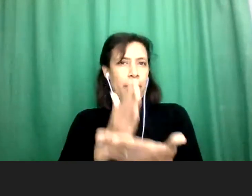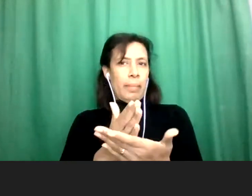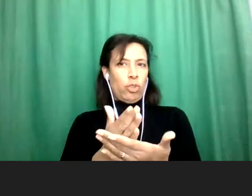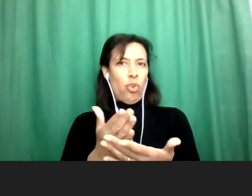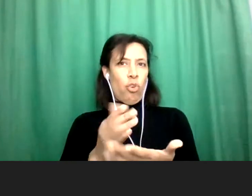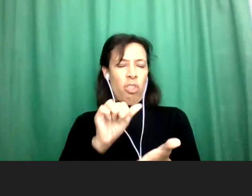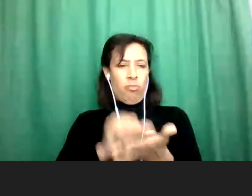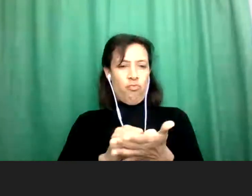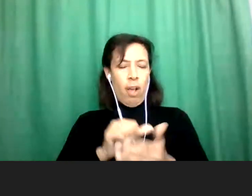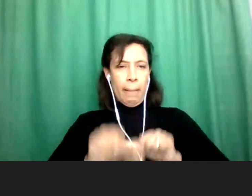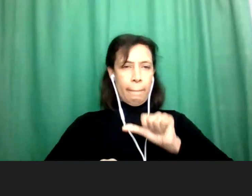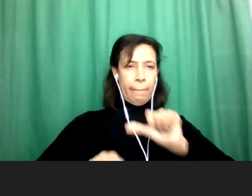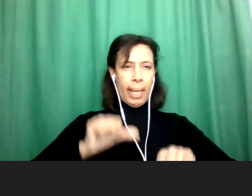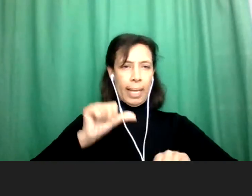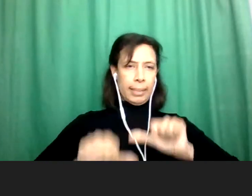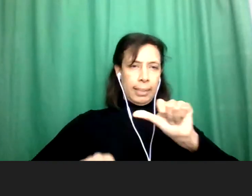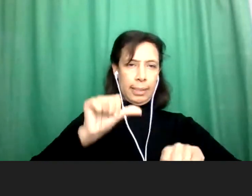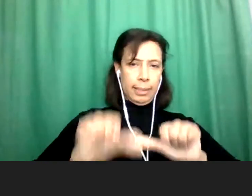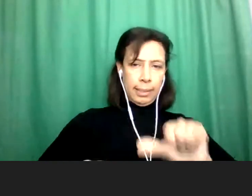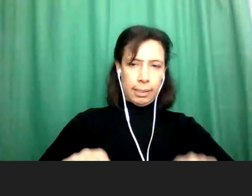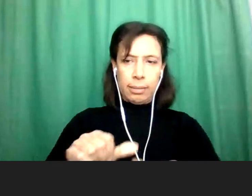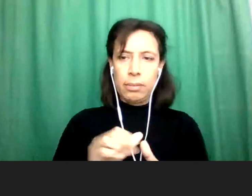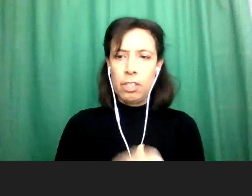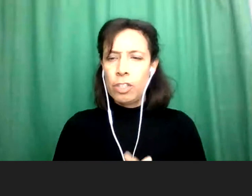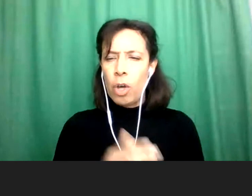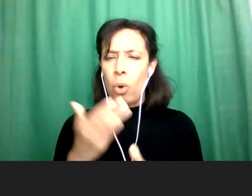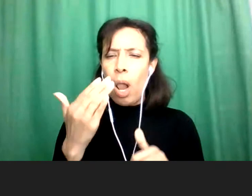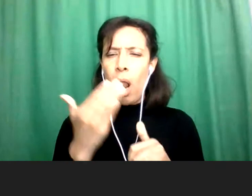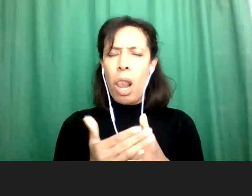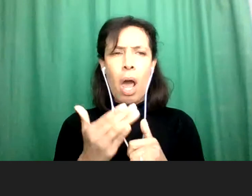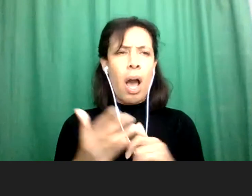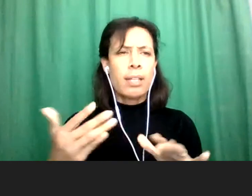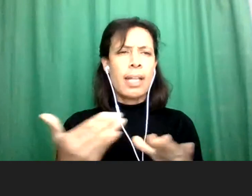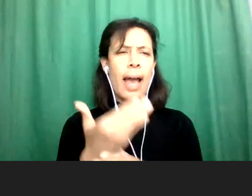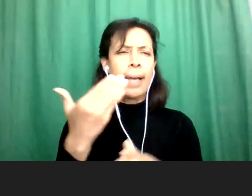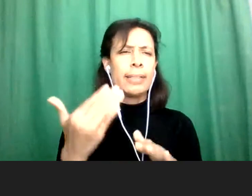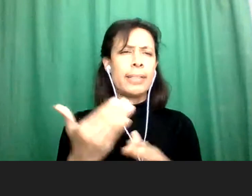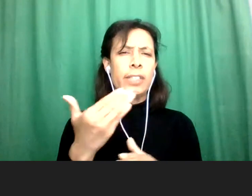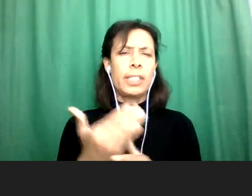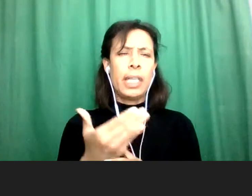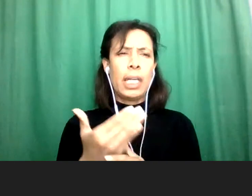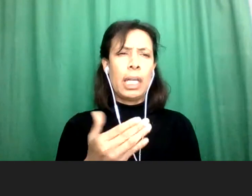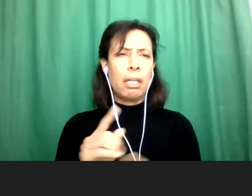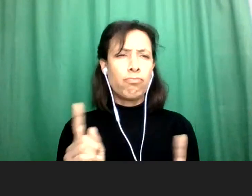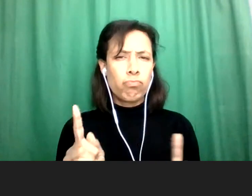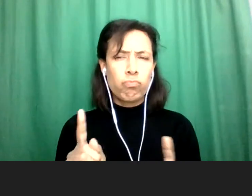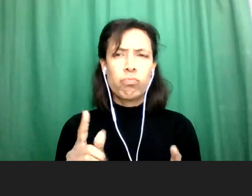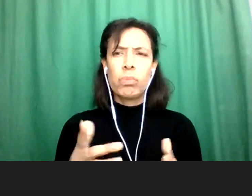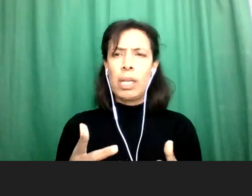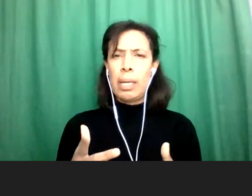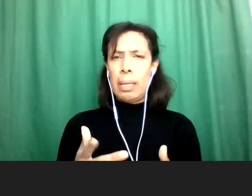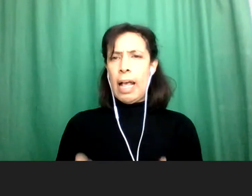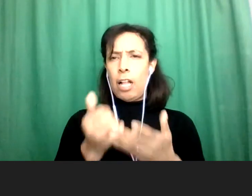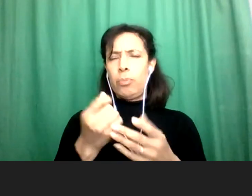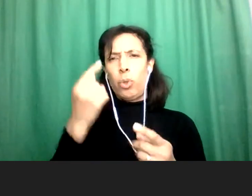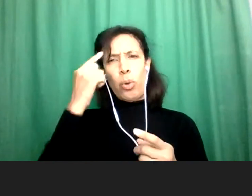pace. So the last activity that I wanted you to do, which is makes us think a little bit more critically about